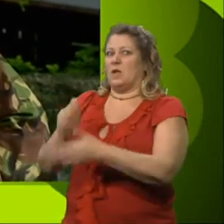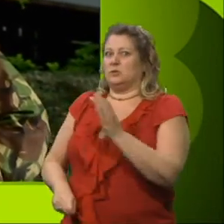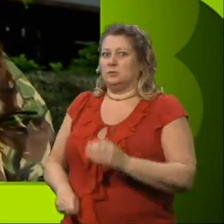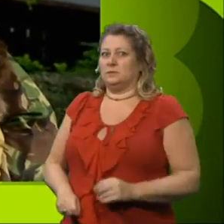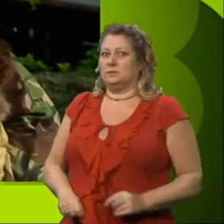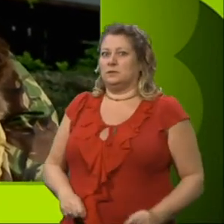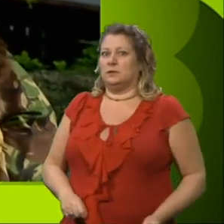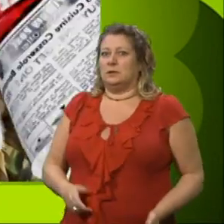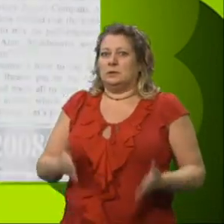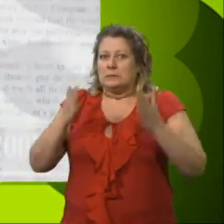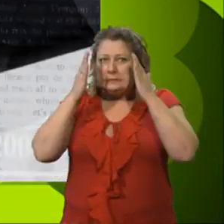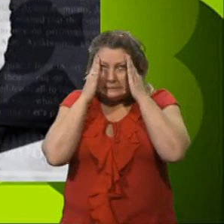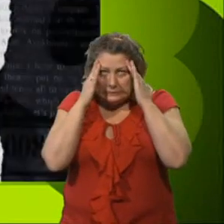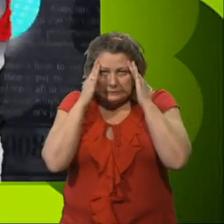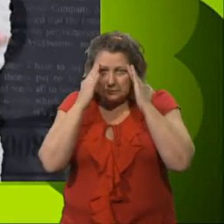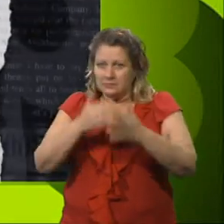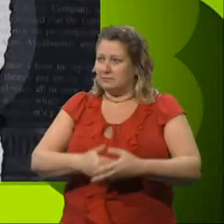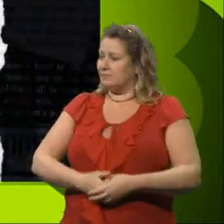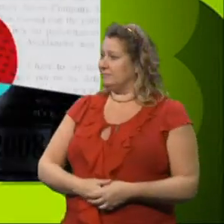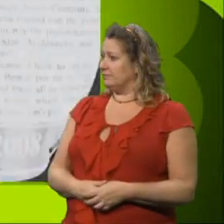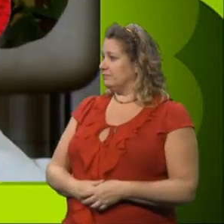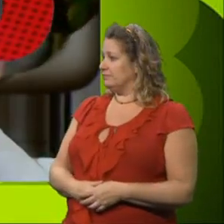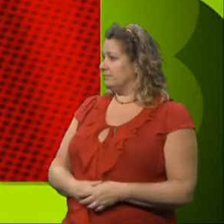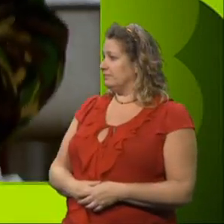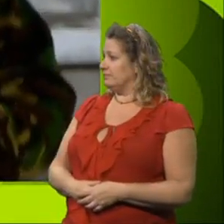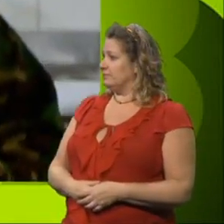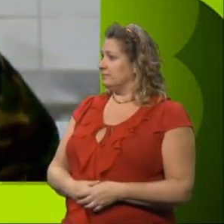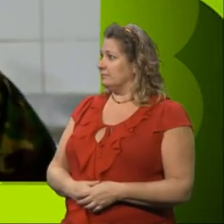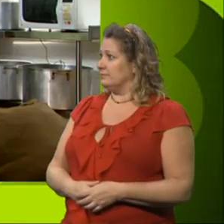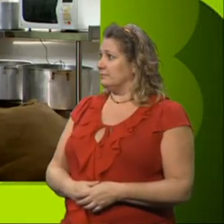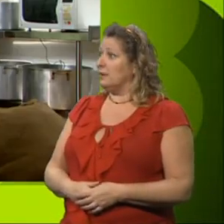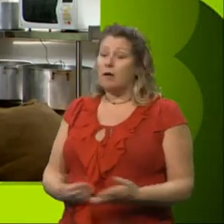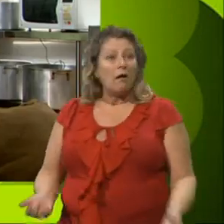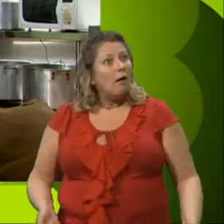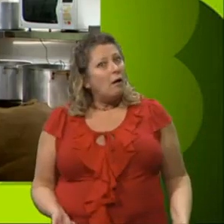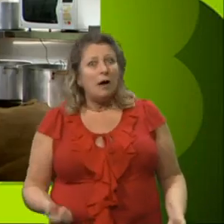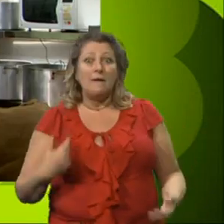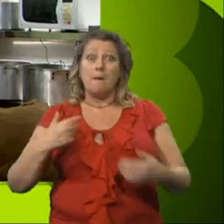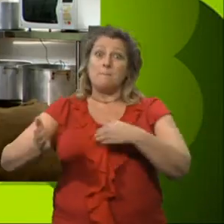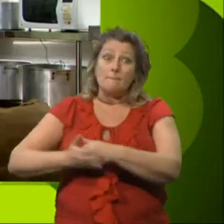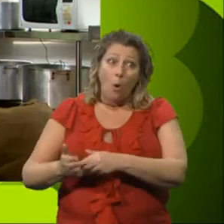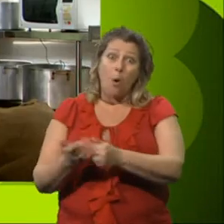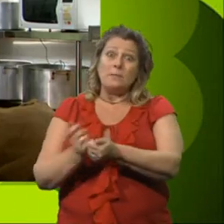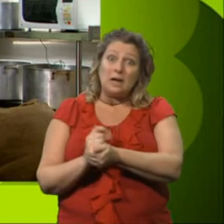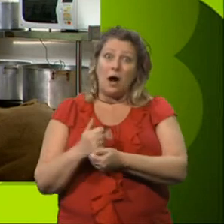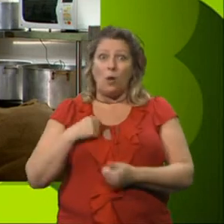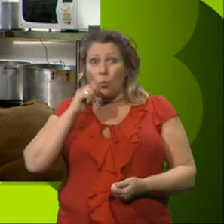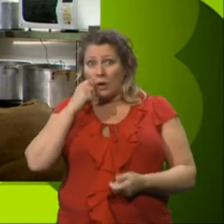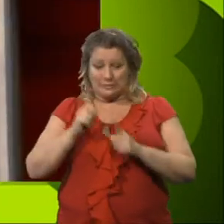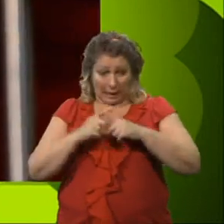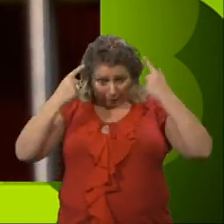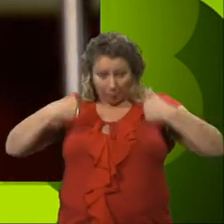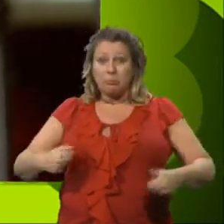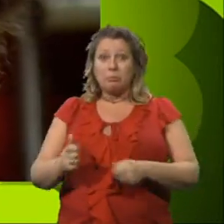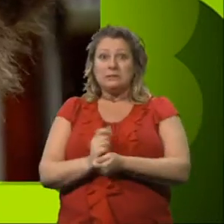Oh, budges. There. if I have to peel another potato, I might just turn into one.